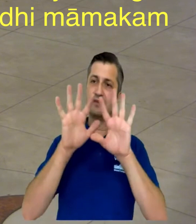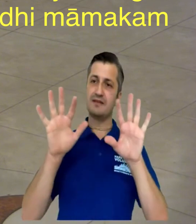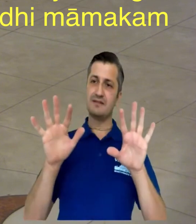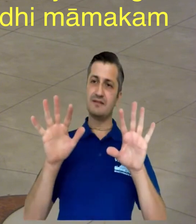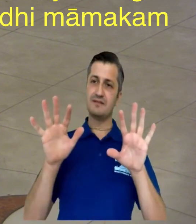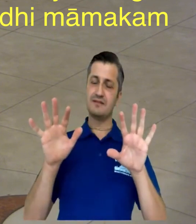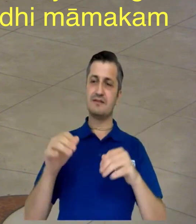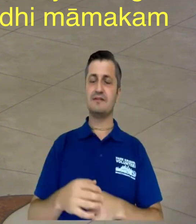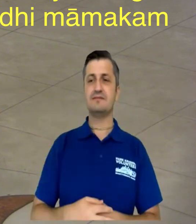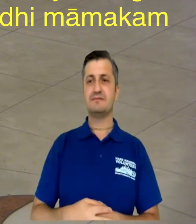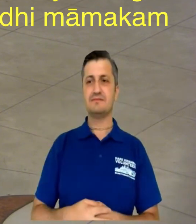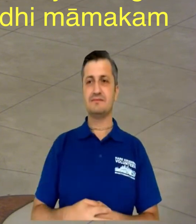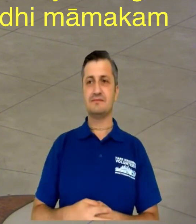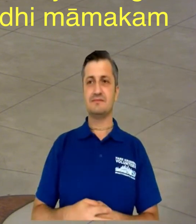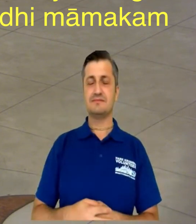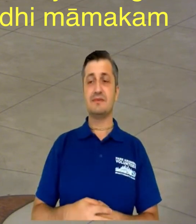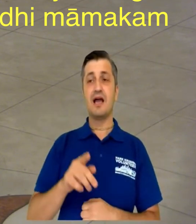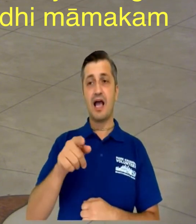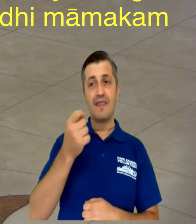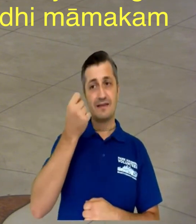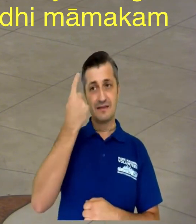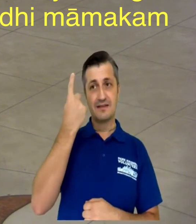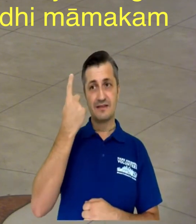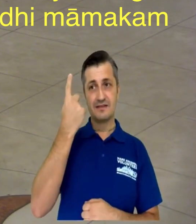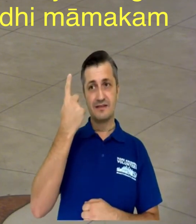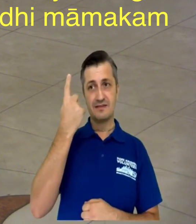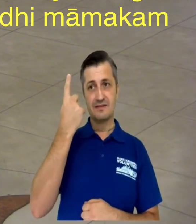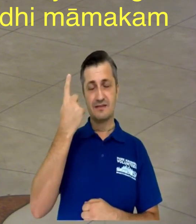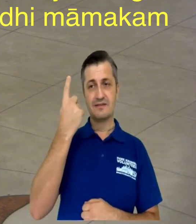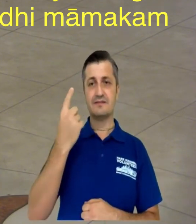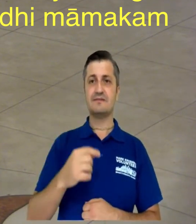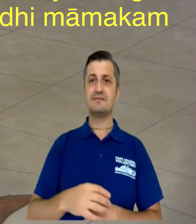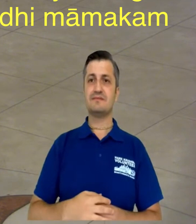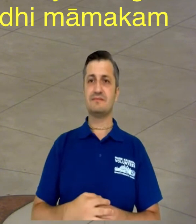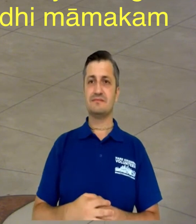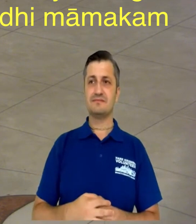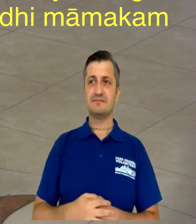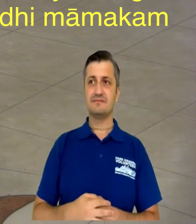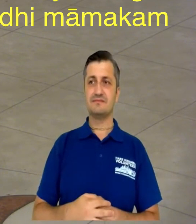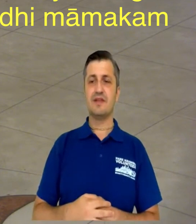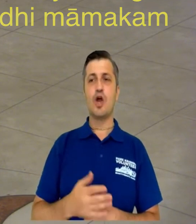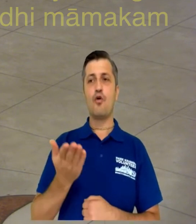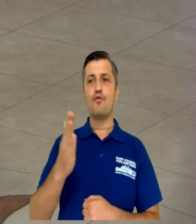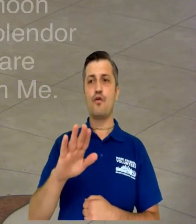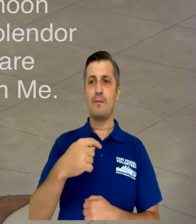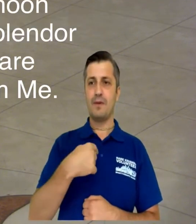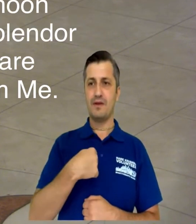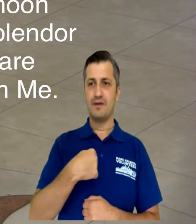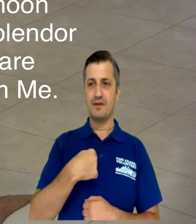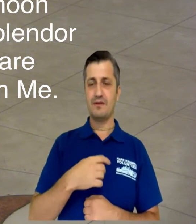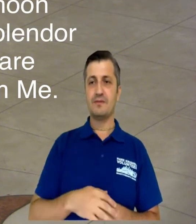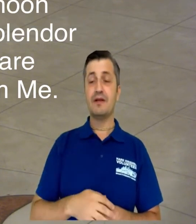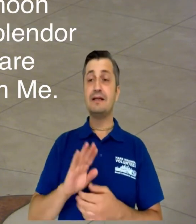Vidhi, understand, Mamakam, from me. So now the